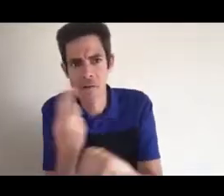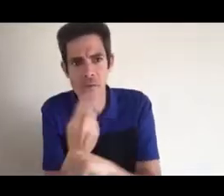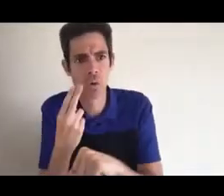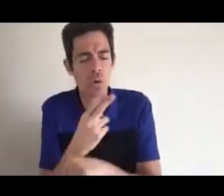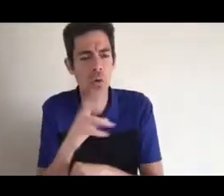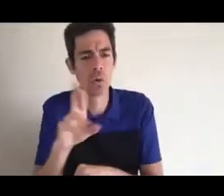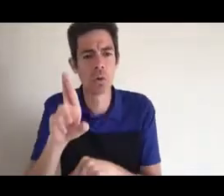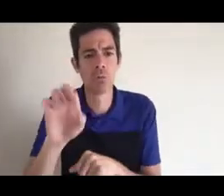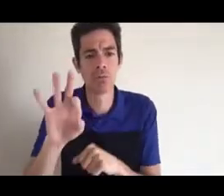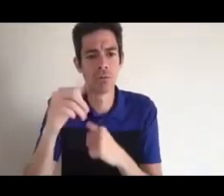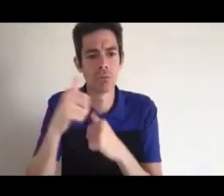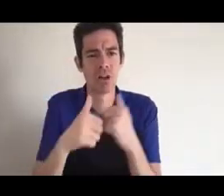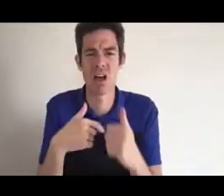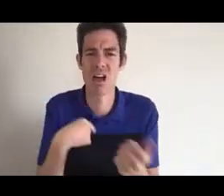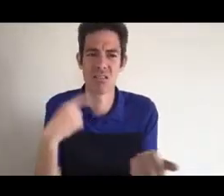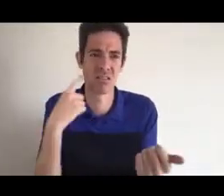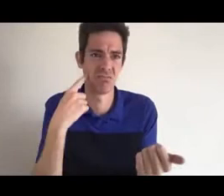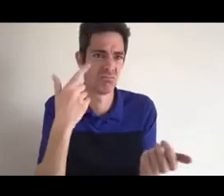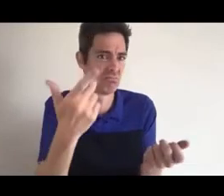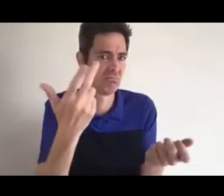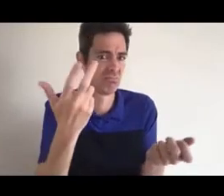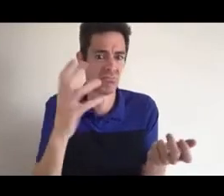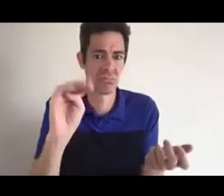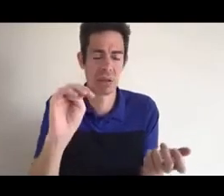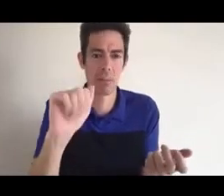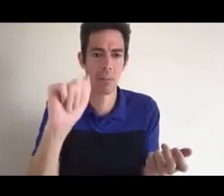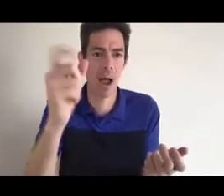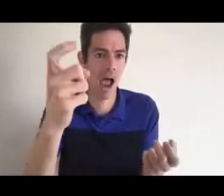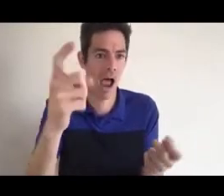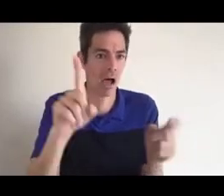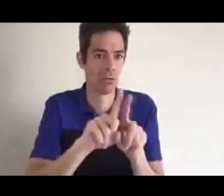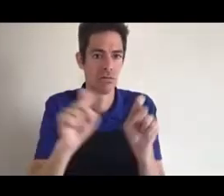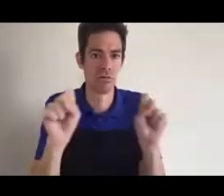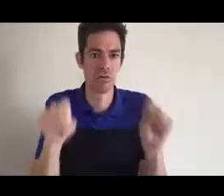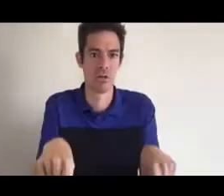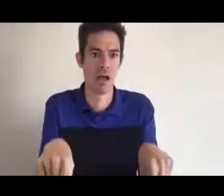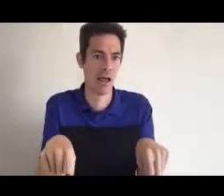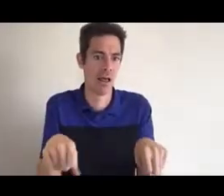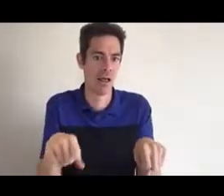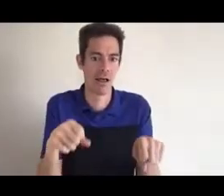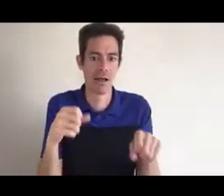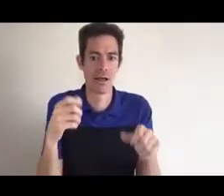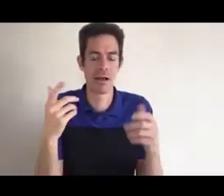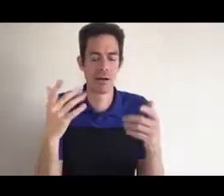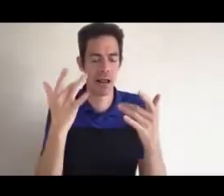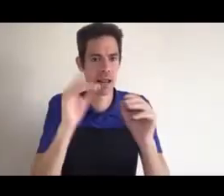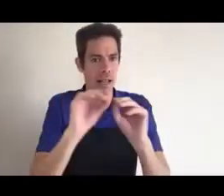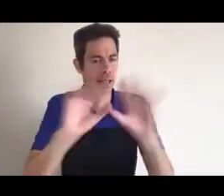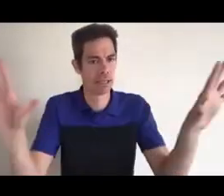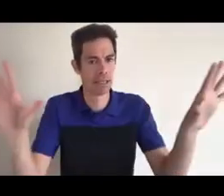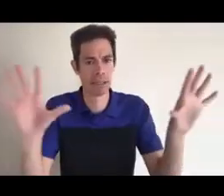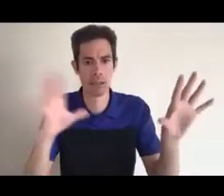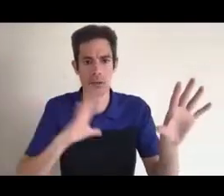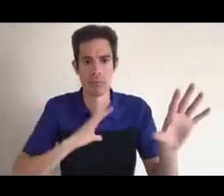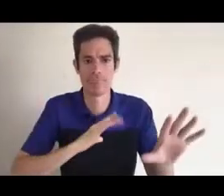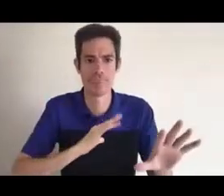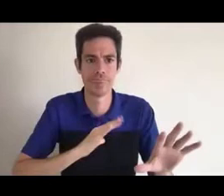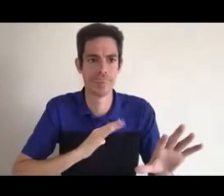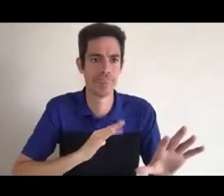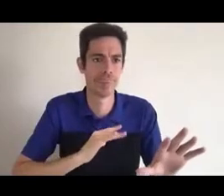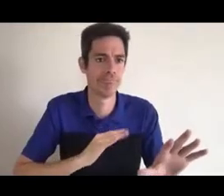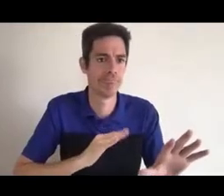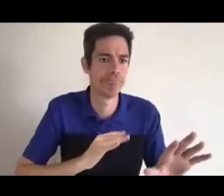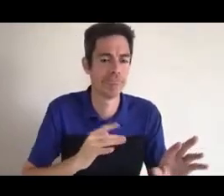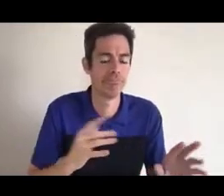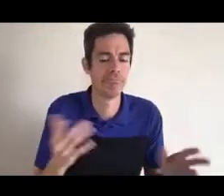As far as when and how often to use reference structure, I would say use it to the max. And